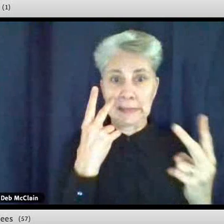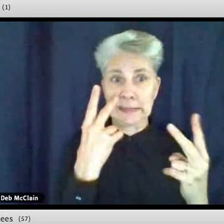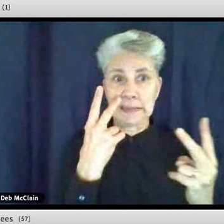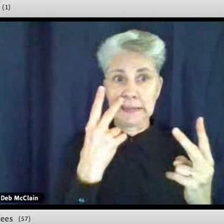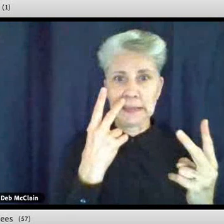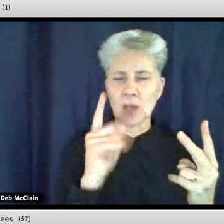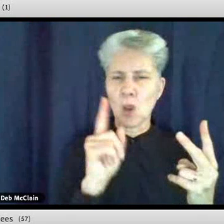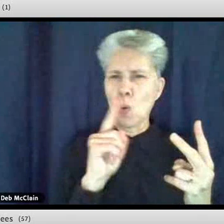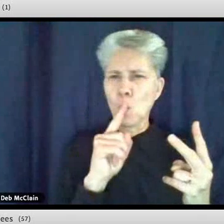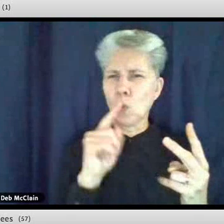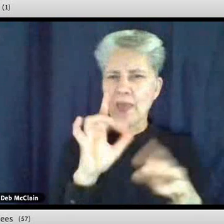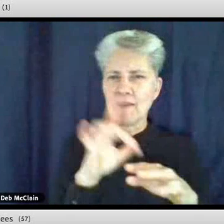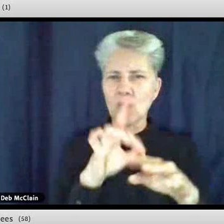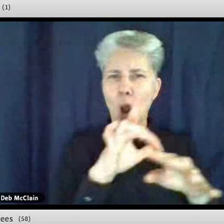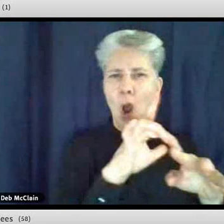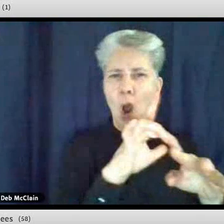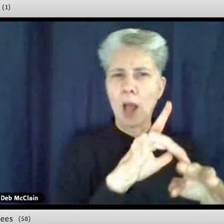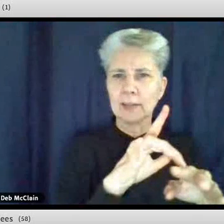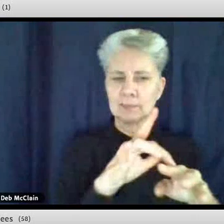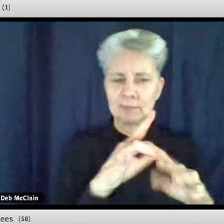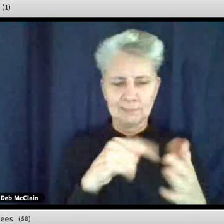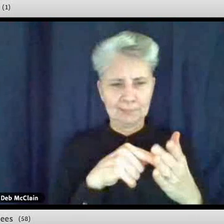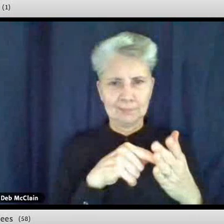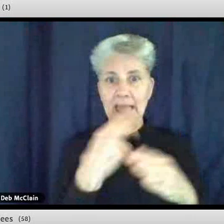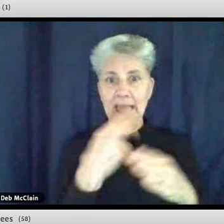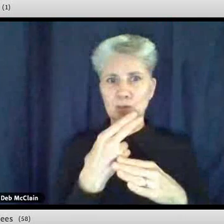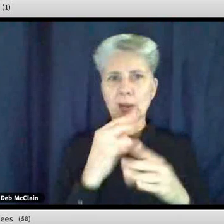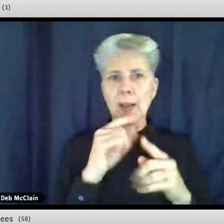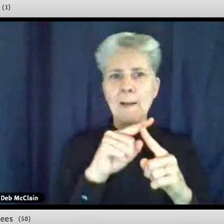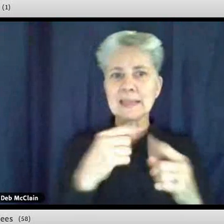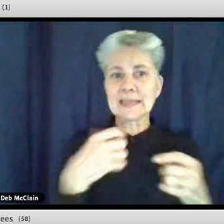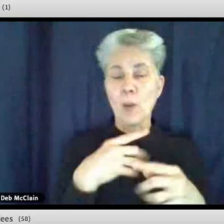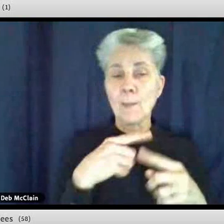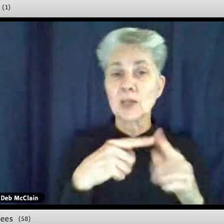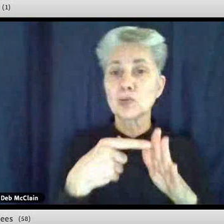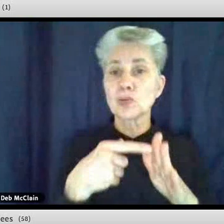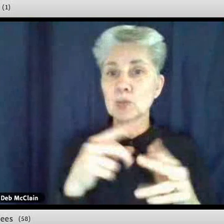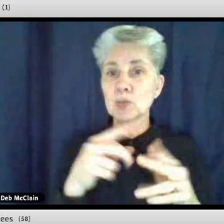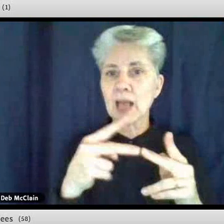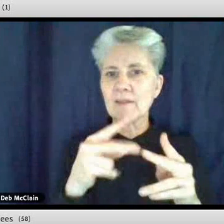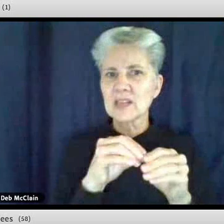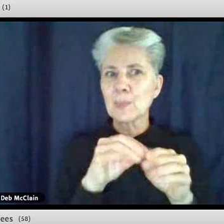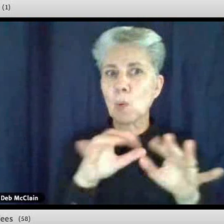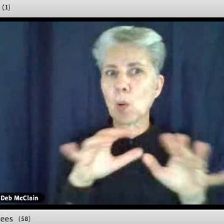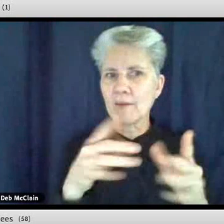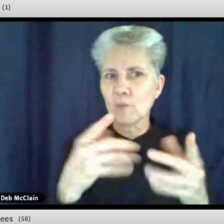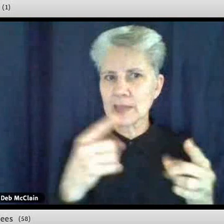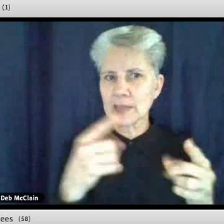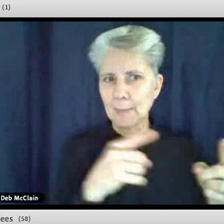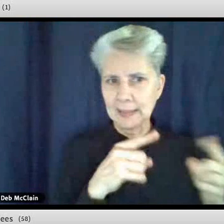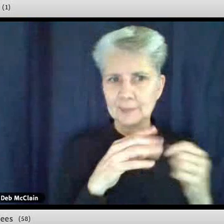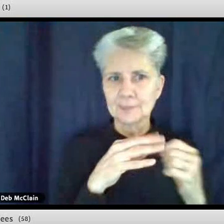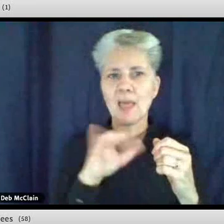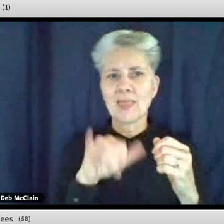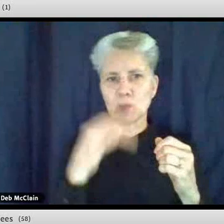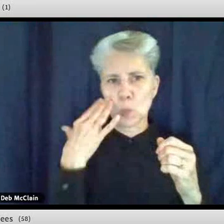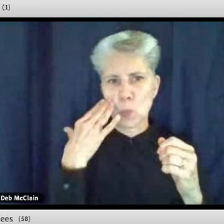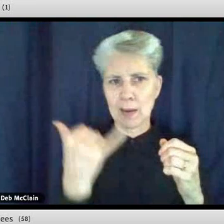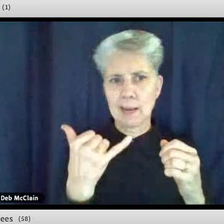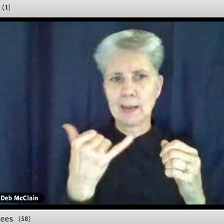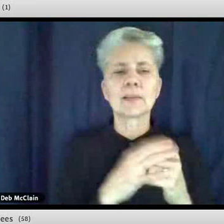from their cell phones, you can see kind of where they've gone. And it's just kind kind of scary, but again, it just shows you kind of the spread